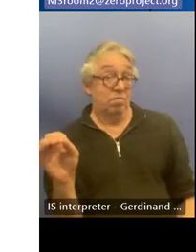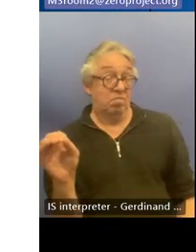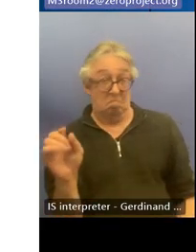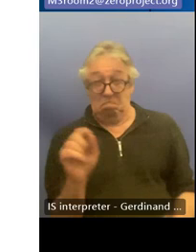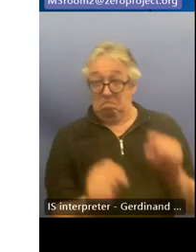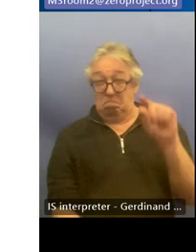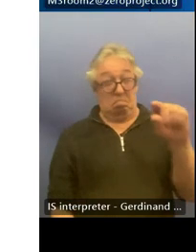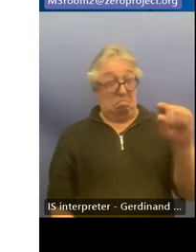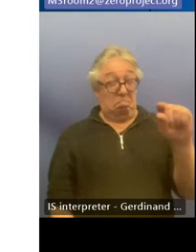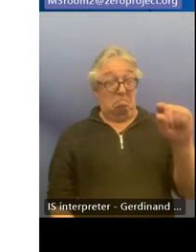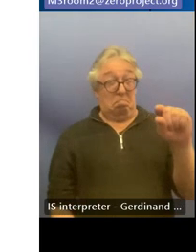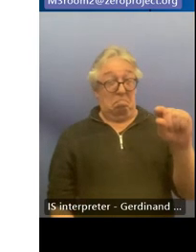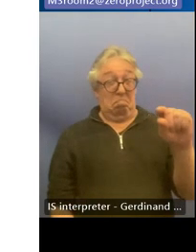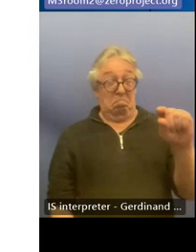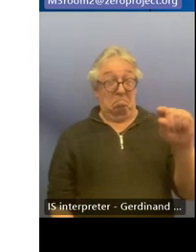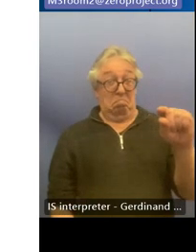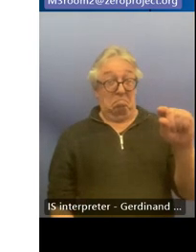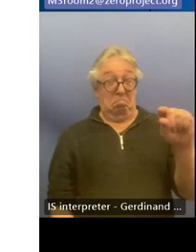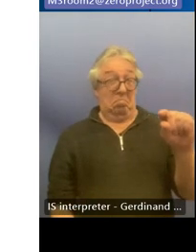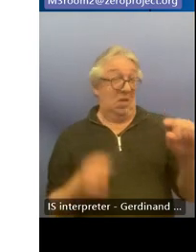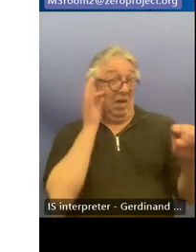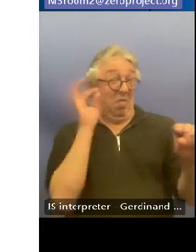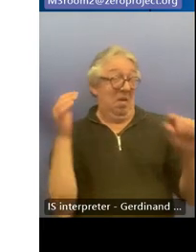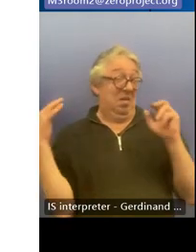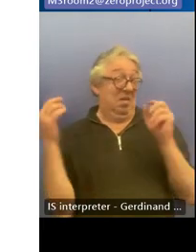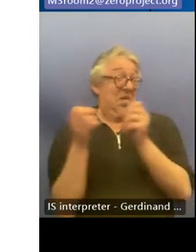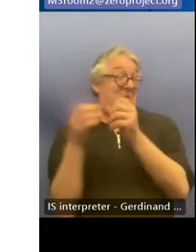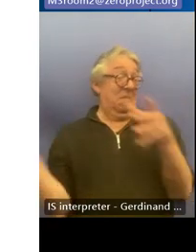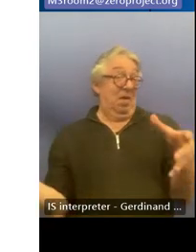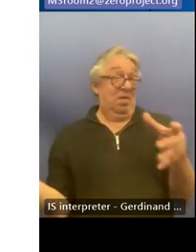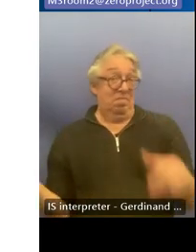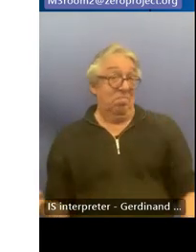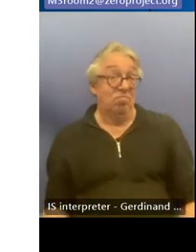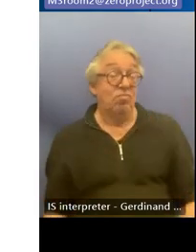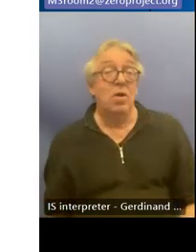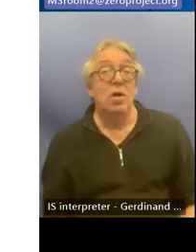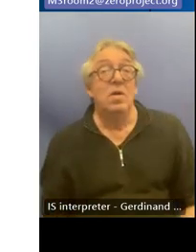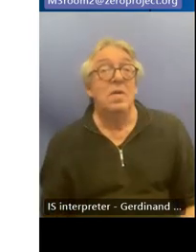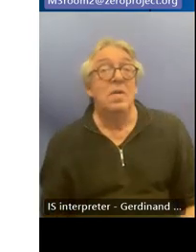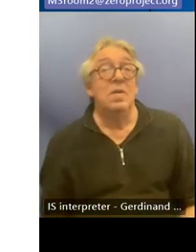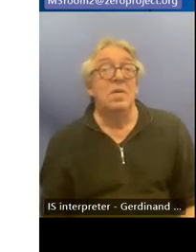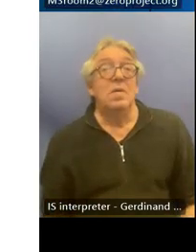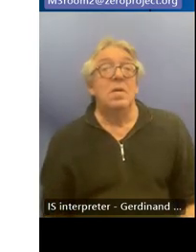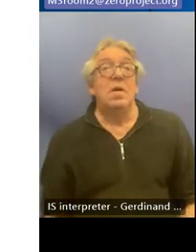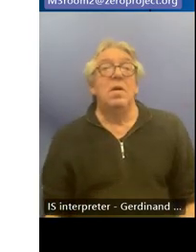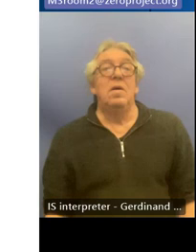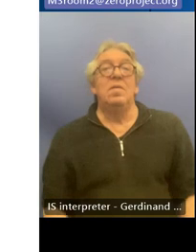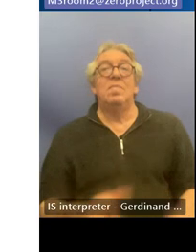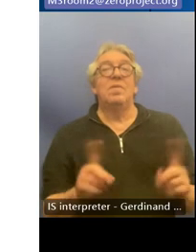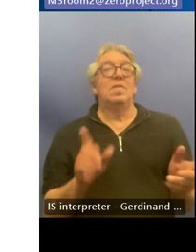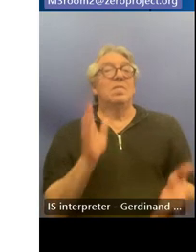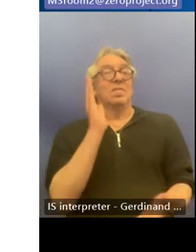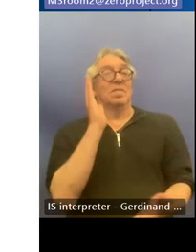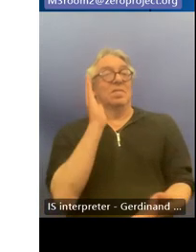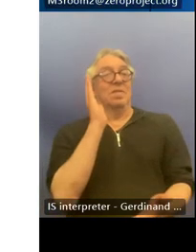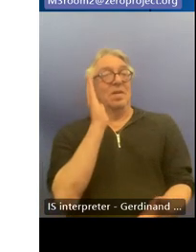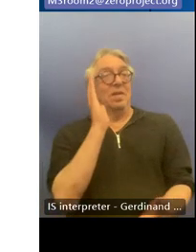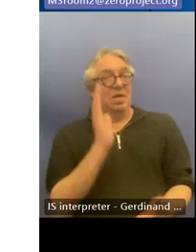population. However, achieving effective inclusion doesn't always mean higher